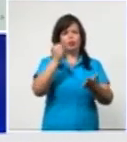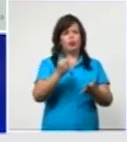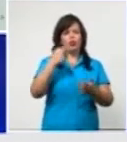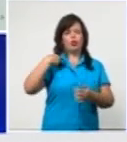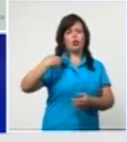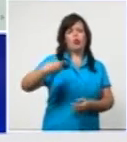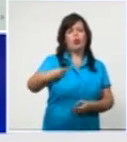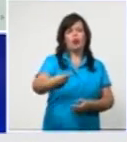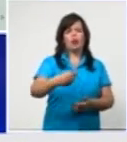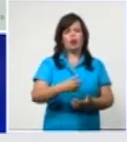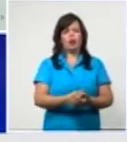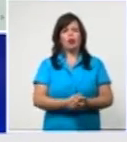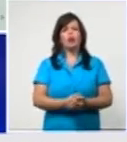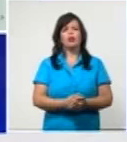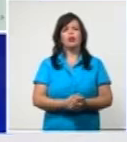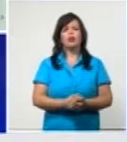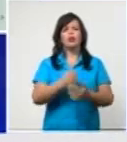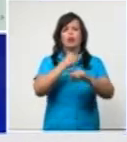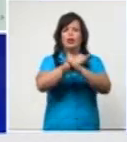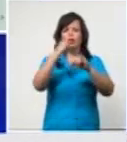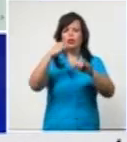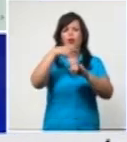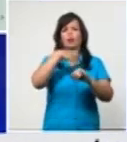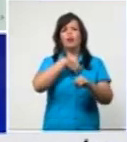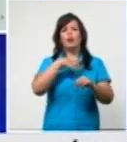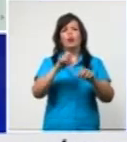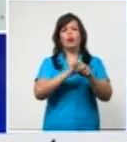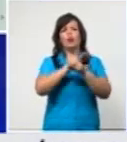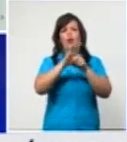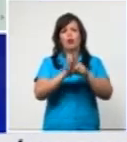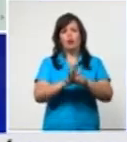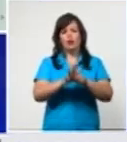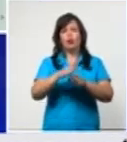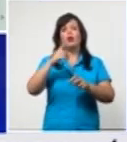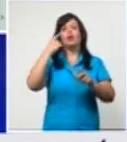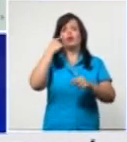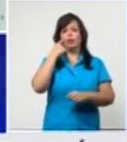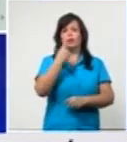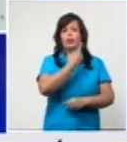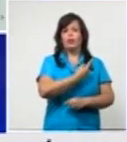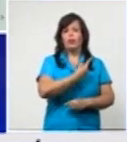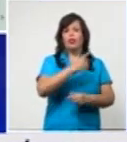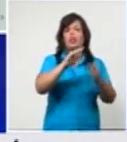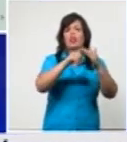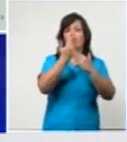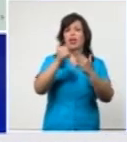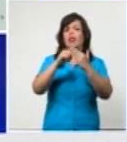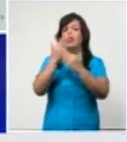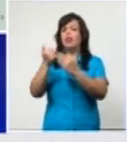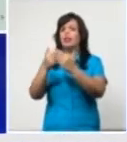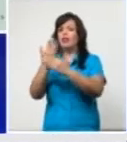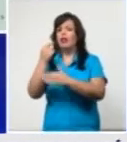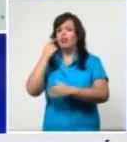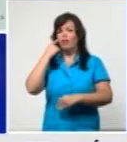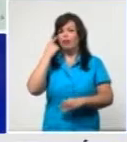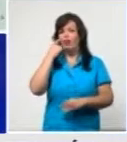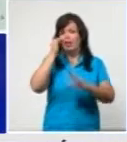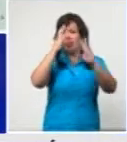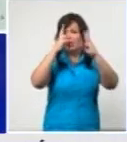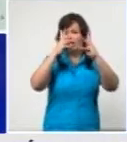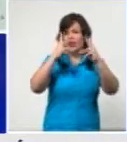they tell is the region of the world to which the number of cases belong